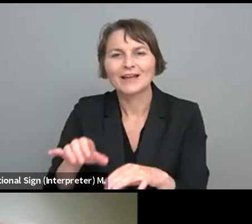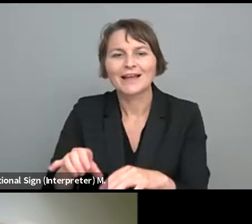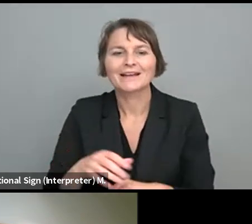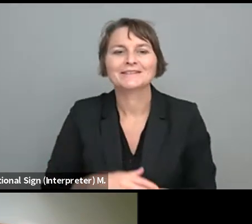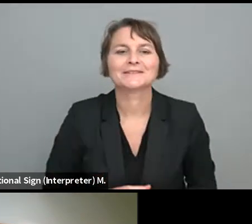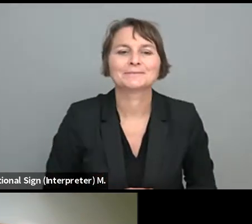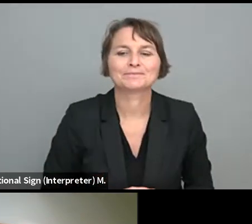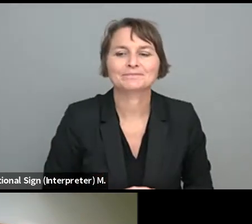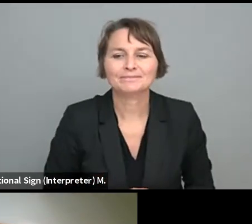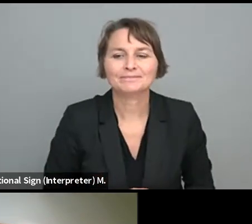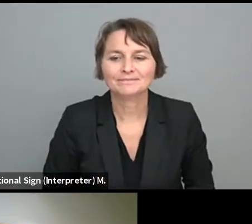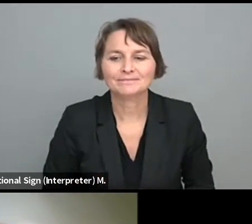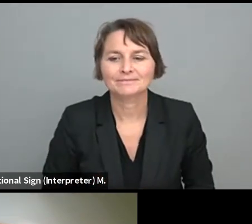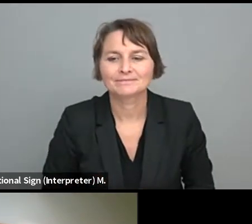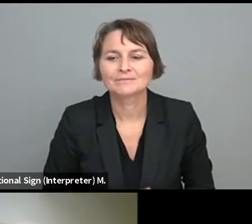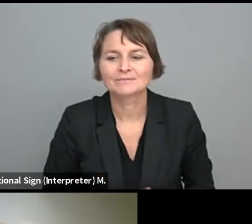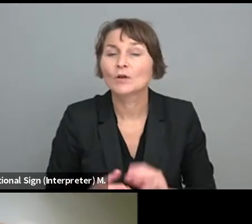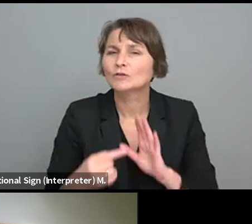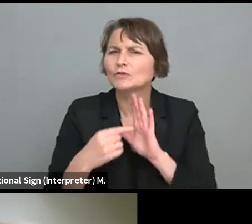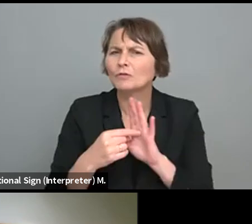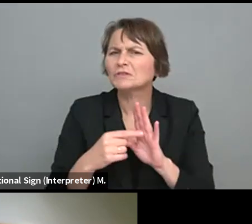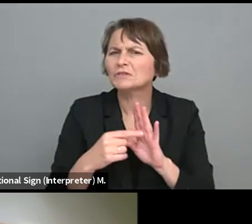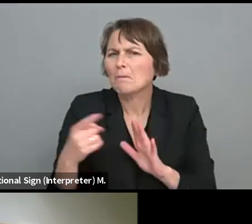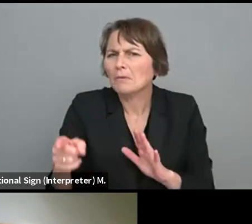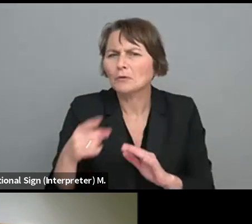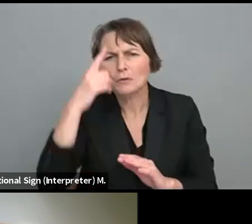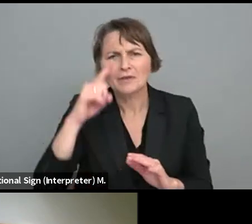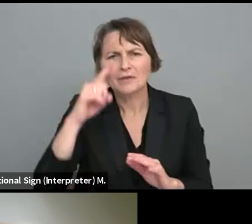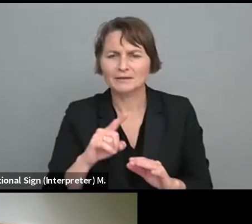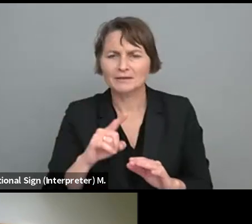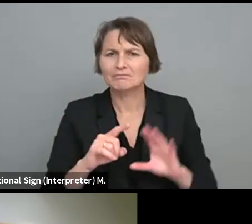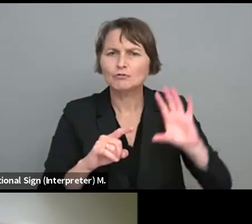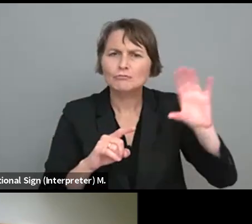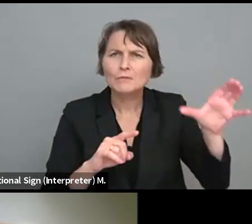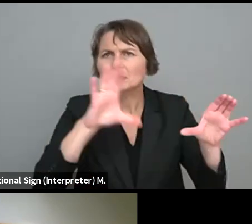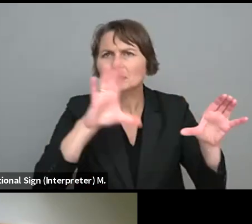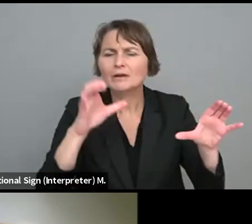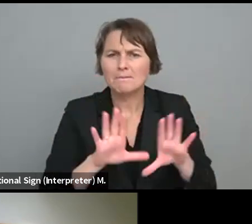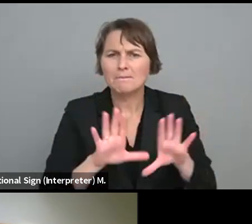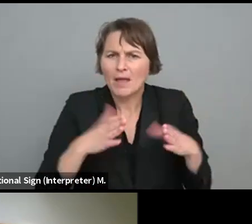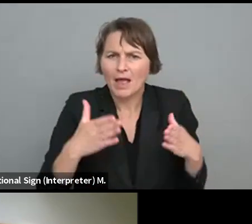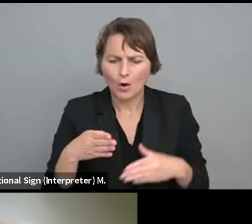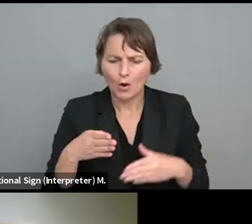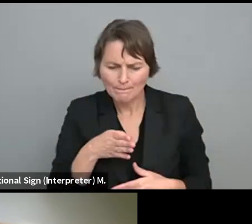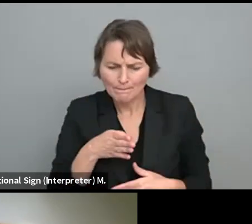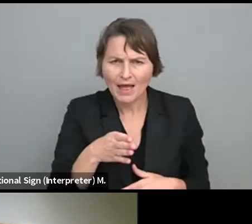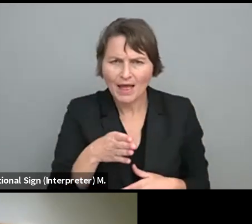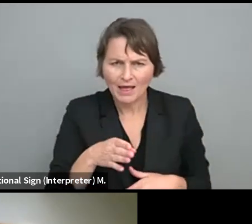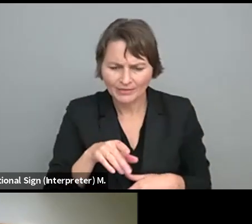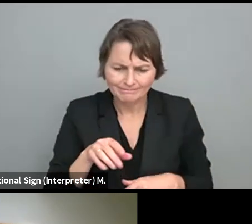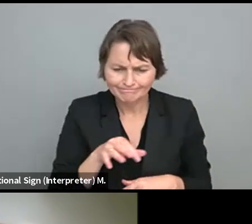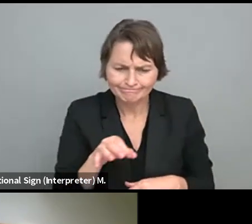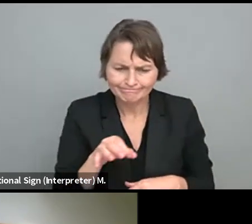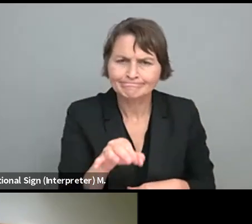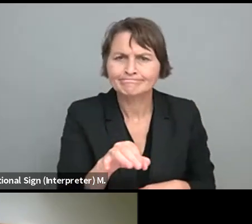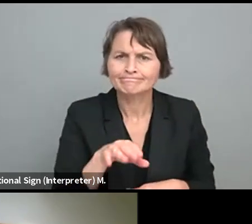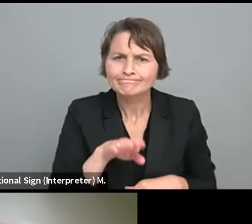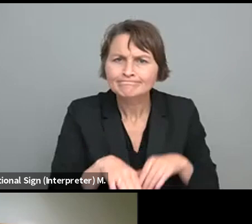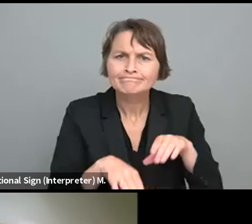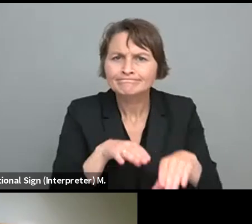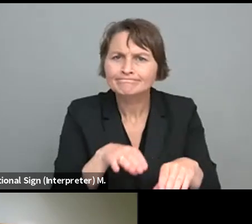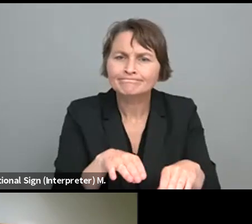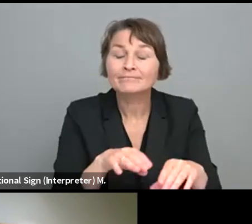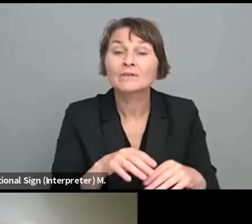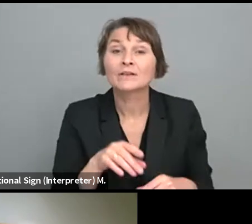taken by other countries. Some comments as well. Abduli says, culture and some religious